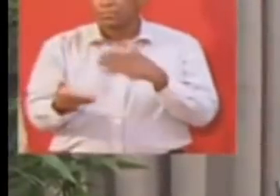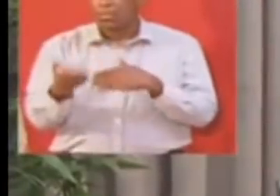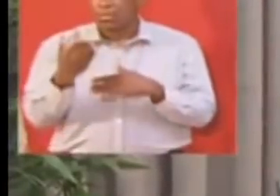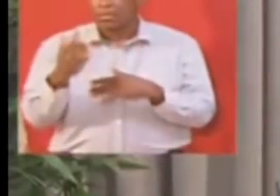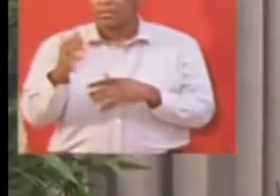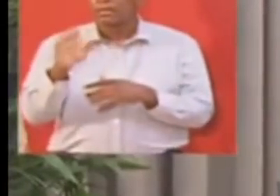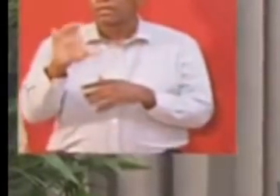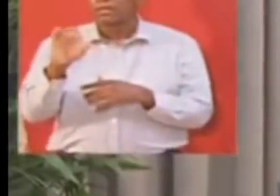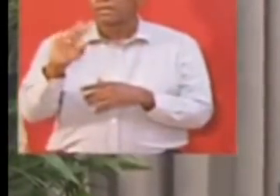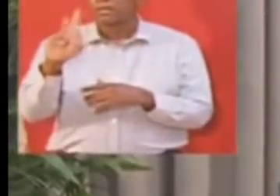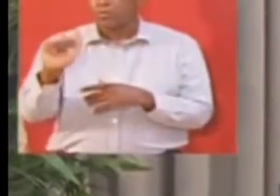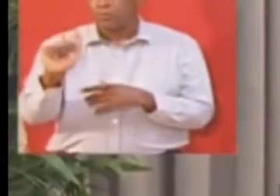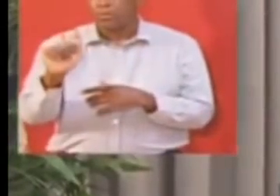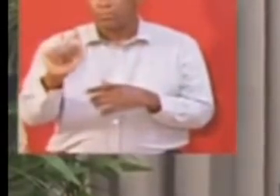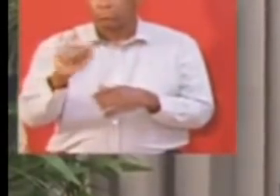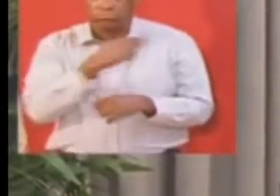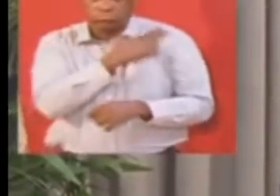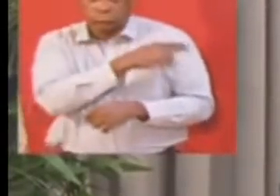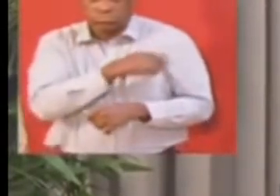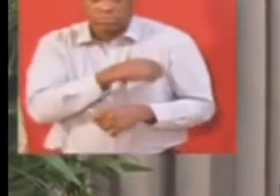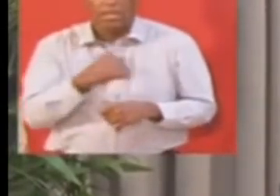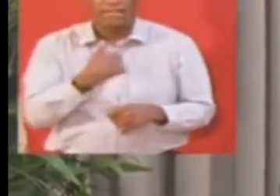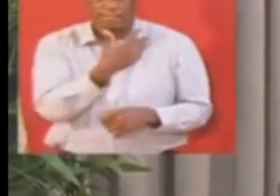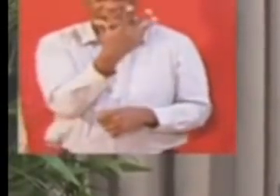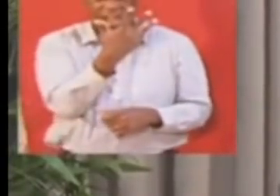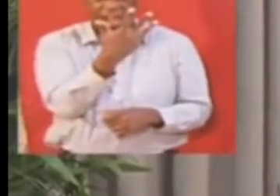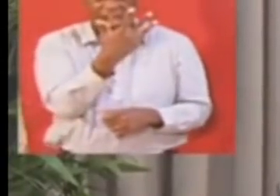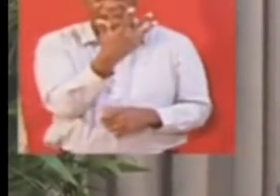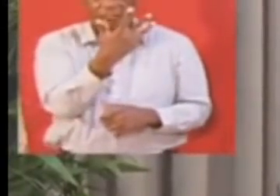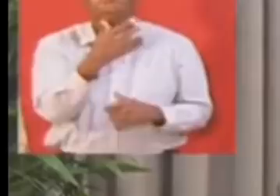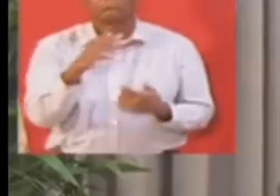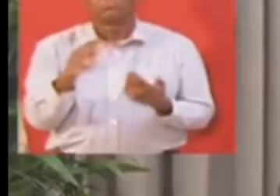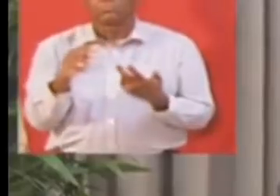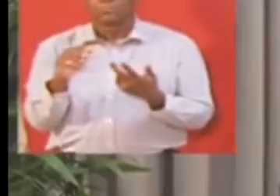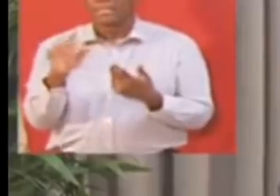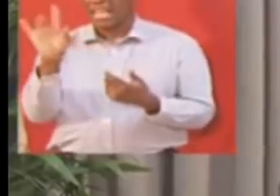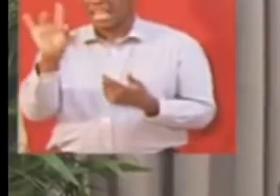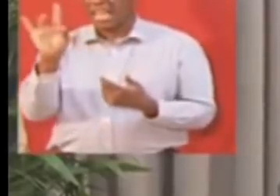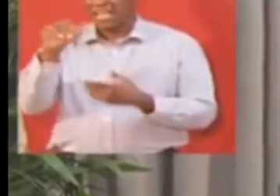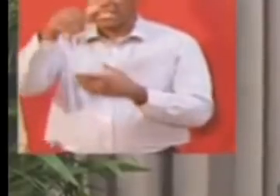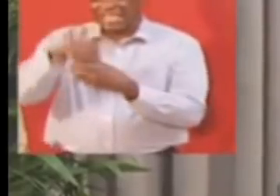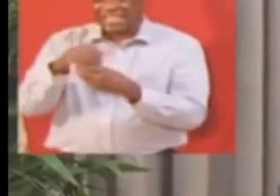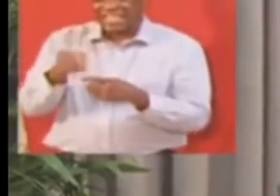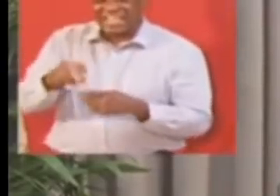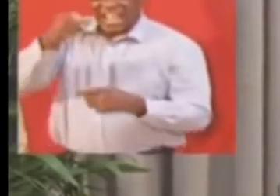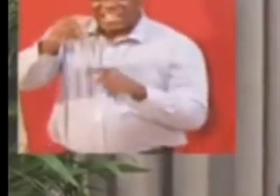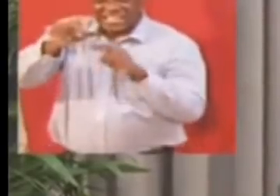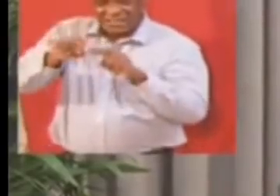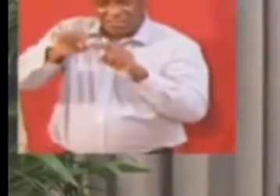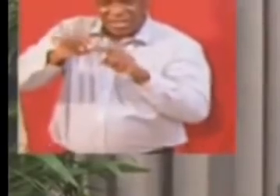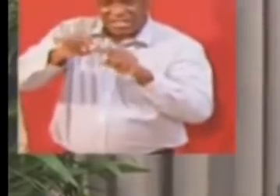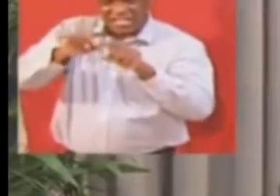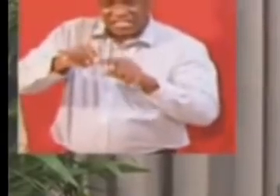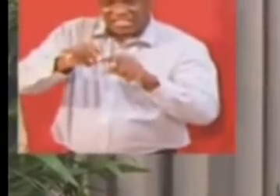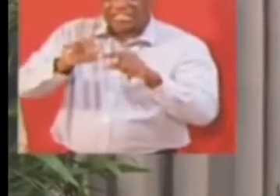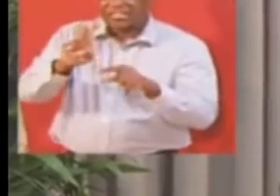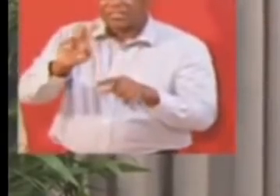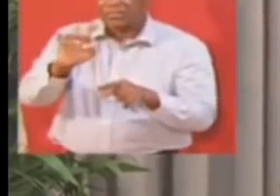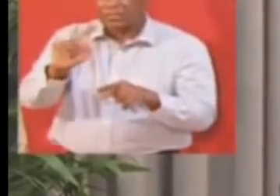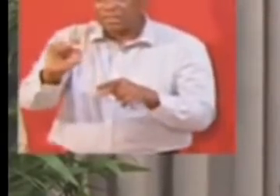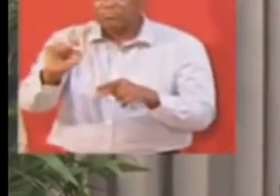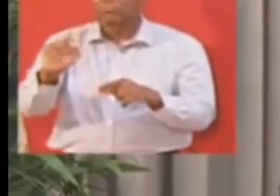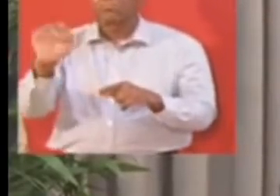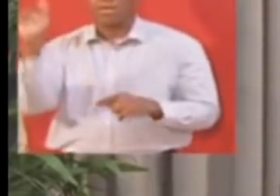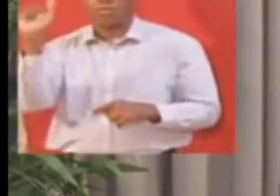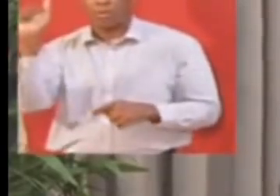5 persons in the ICU, 8 persons in the high dependency unit at this time. I believe in Arima we have 4 persons in the ICU